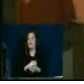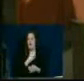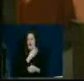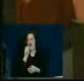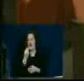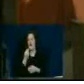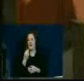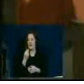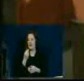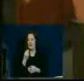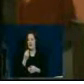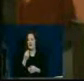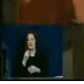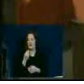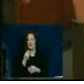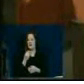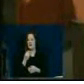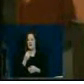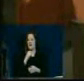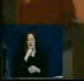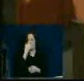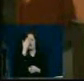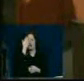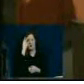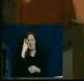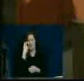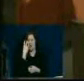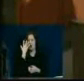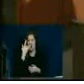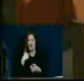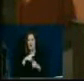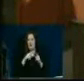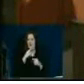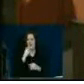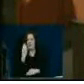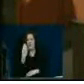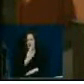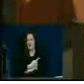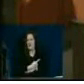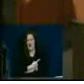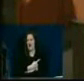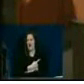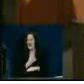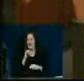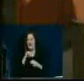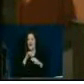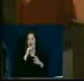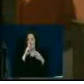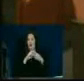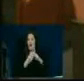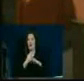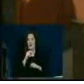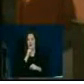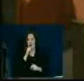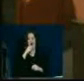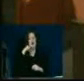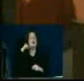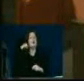And I just don't know why we can't say in 14 days whether or not that's an issue, whether or